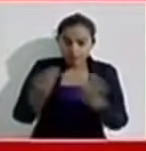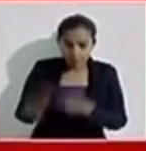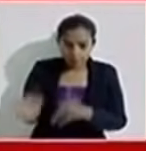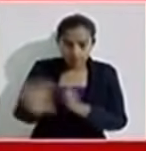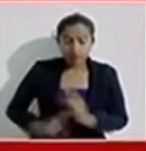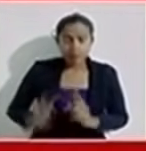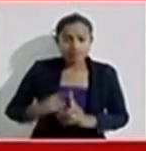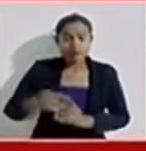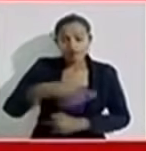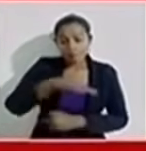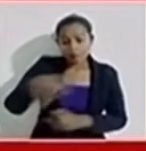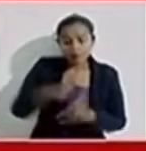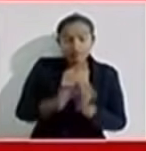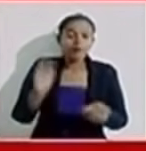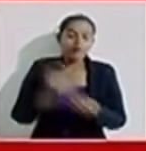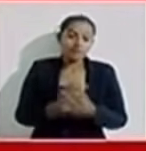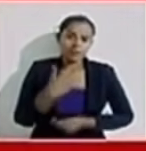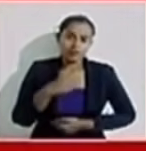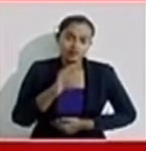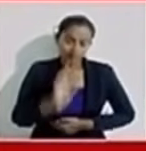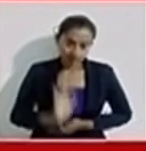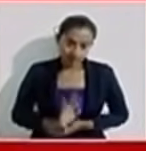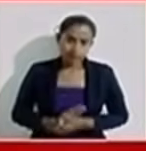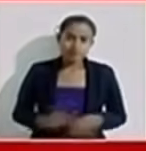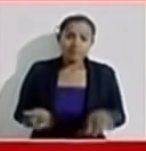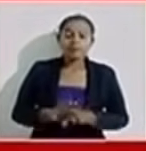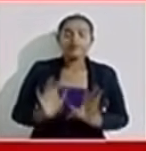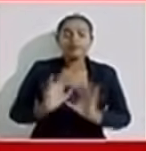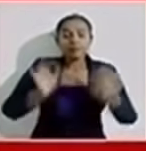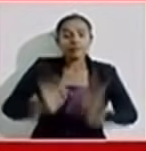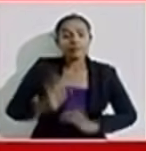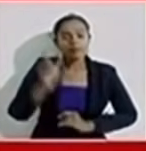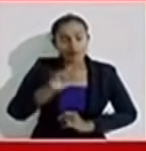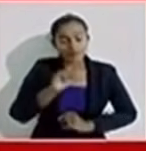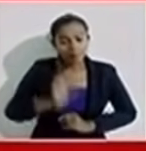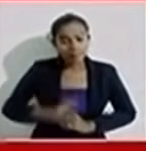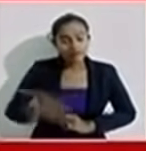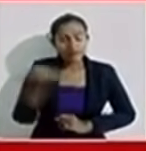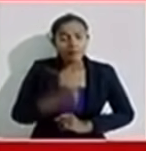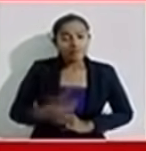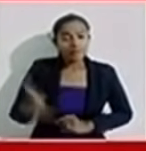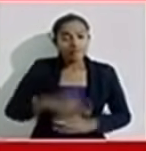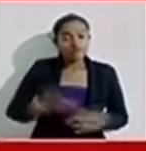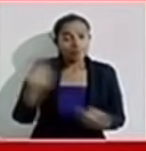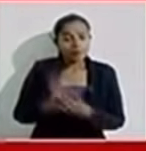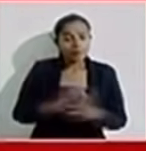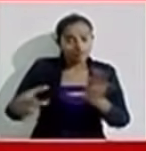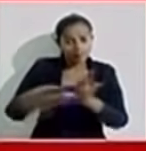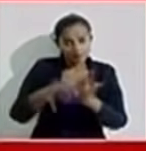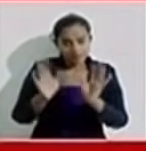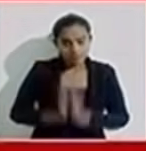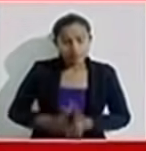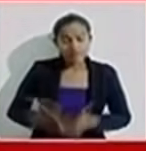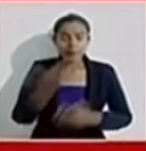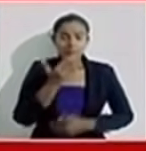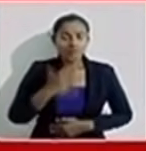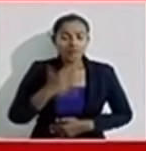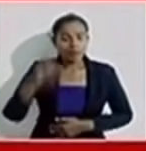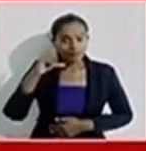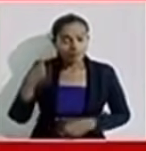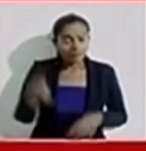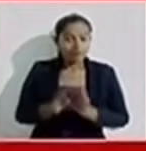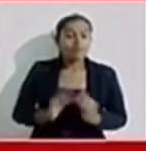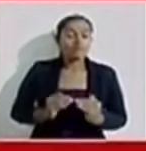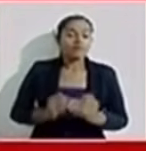The announcement of the new security alliance comes as the US-China relationship has deteriorated. Recently, at the 48th